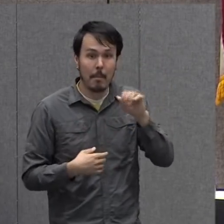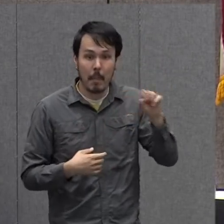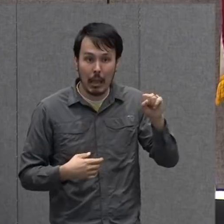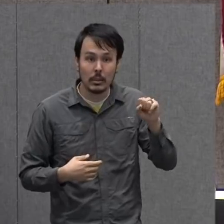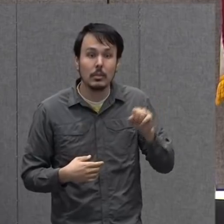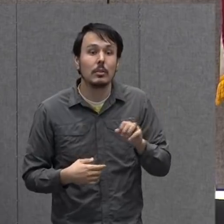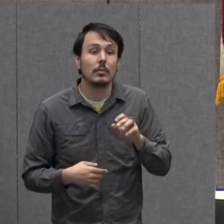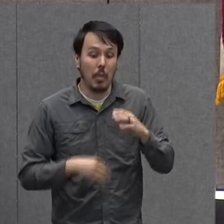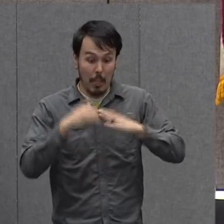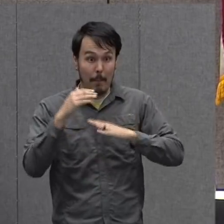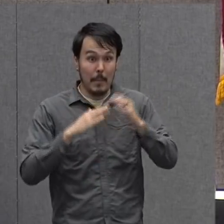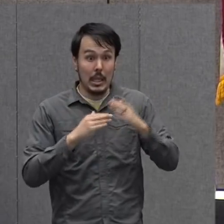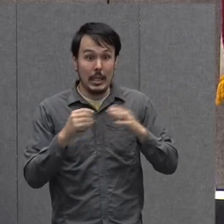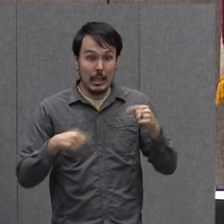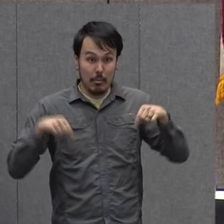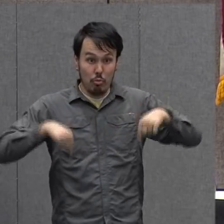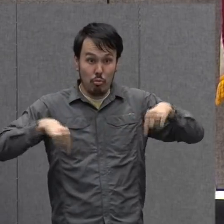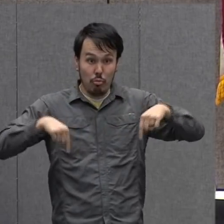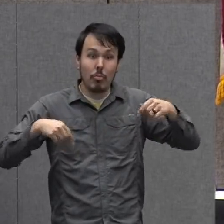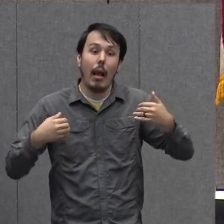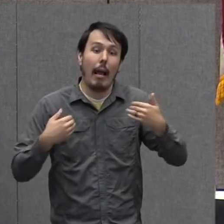and I threw a ball,